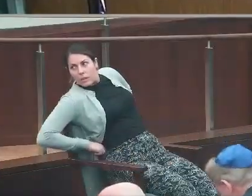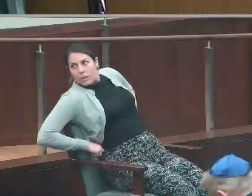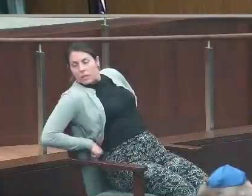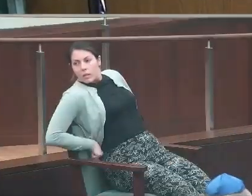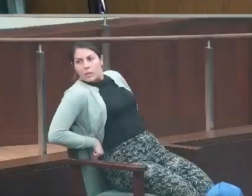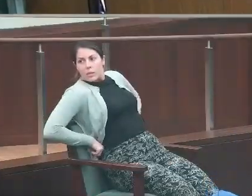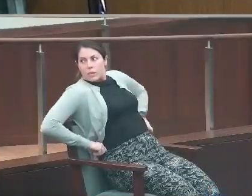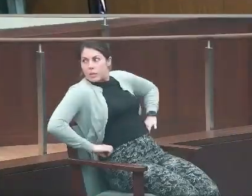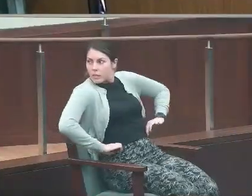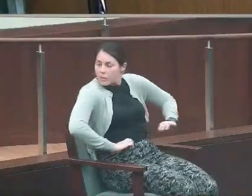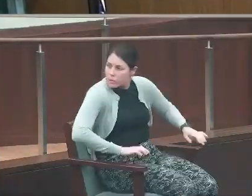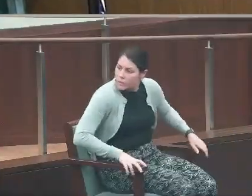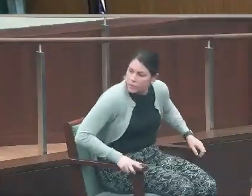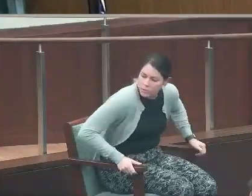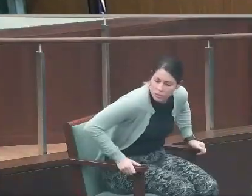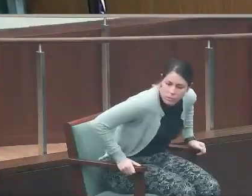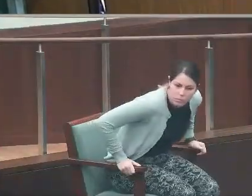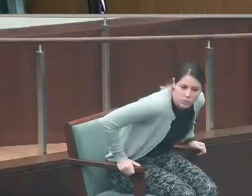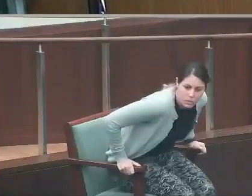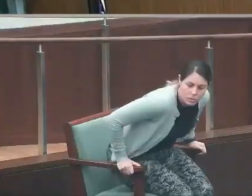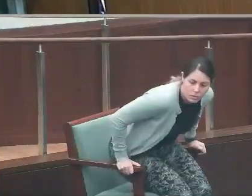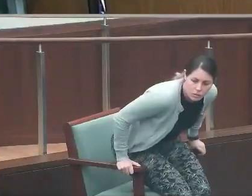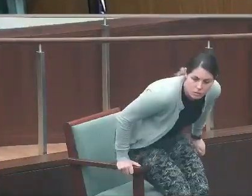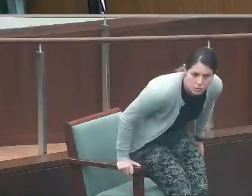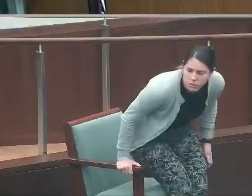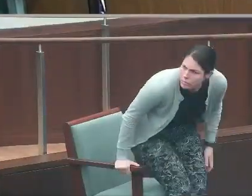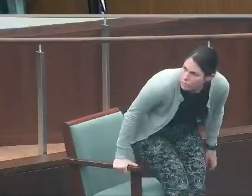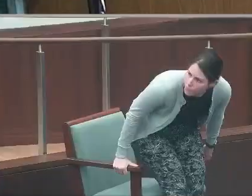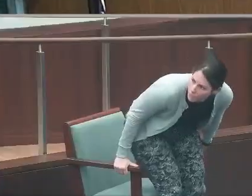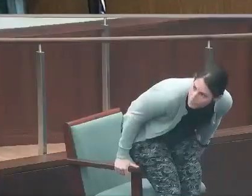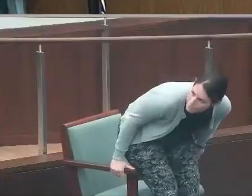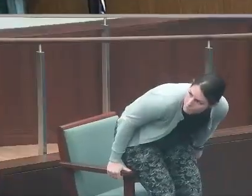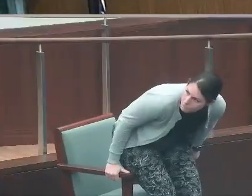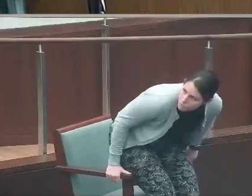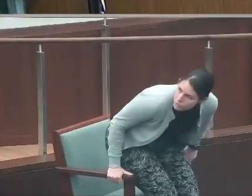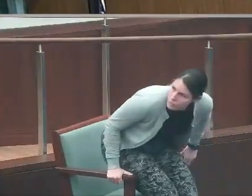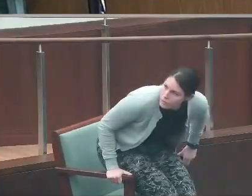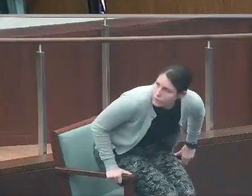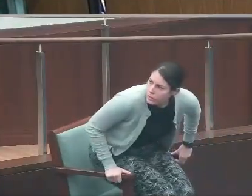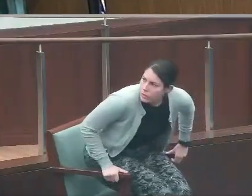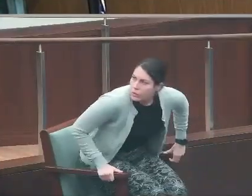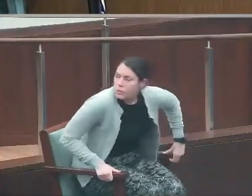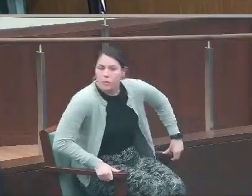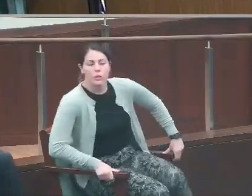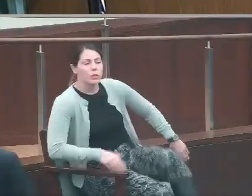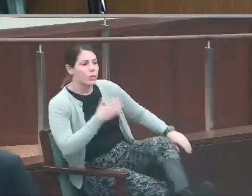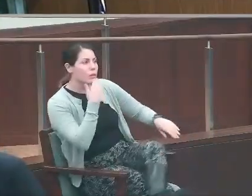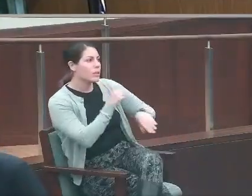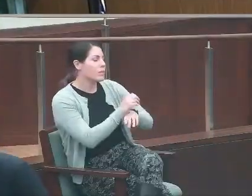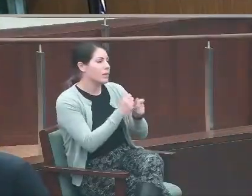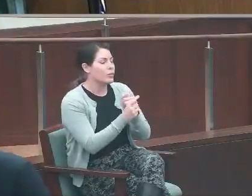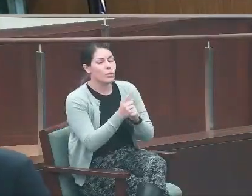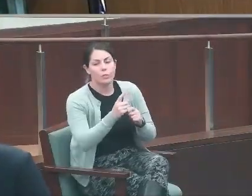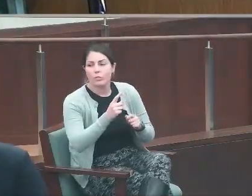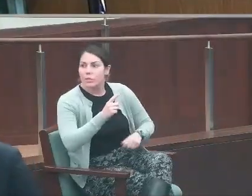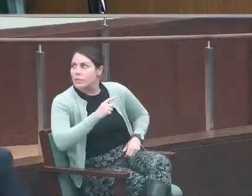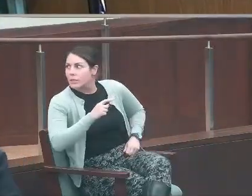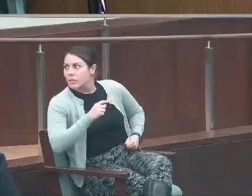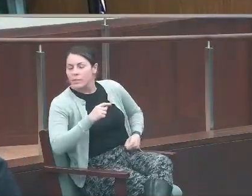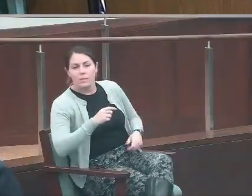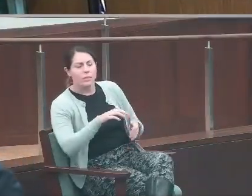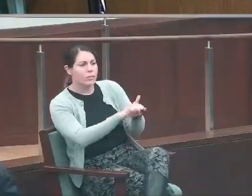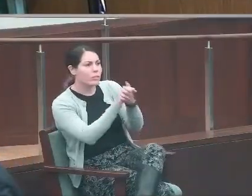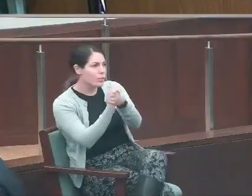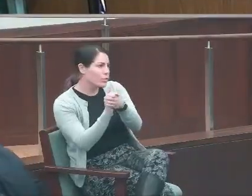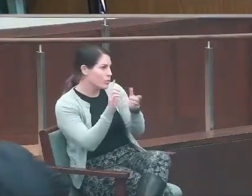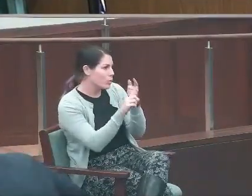Good evening, and hopefully everybody can hear me. I think we're on. I just want to say a personal mazel tov to all the new board